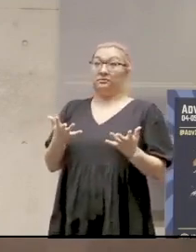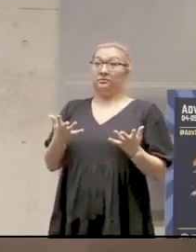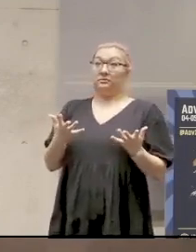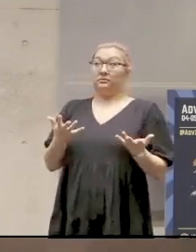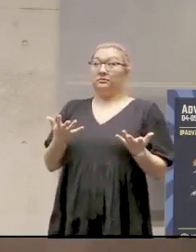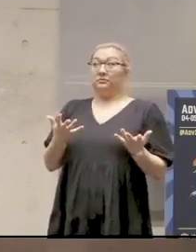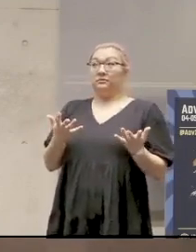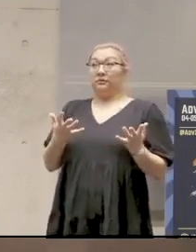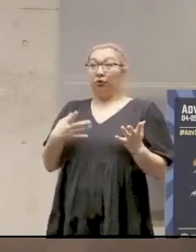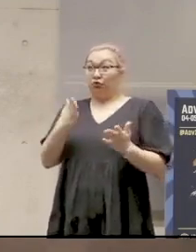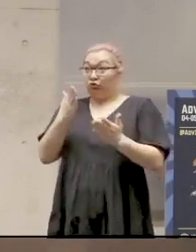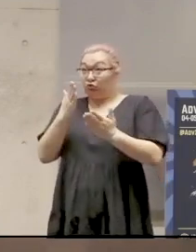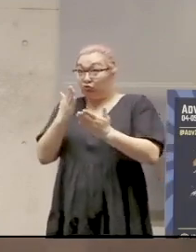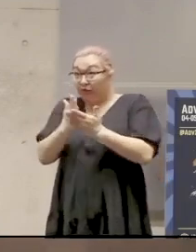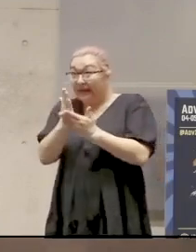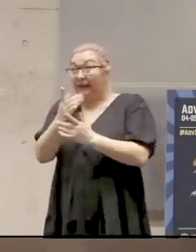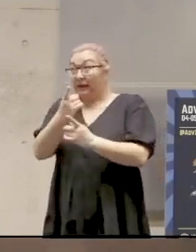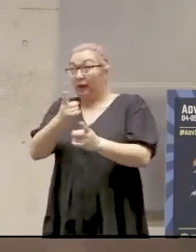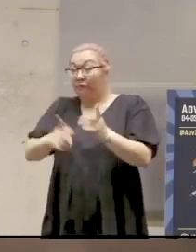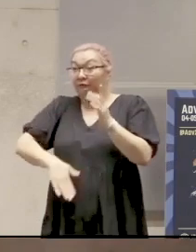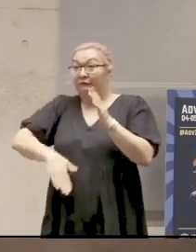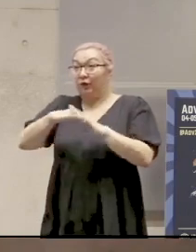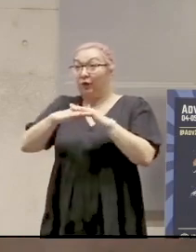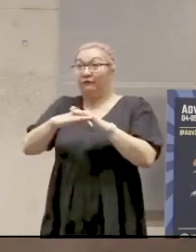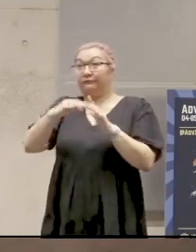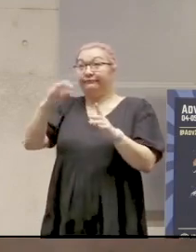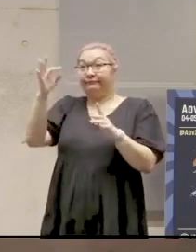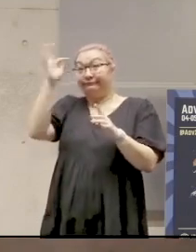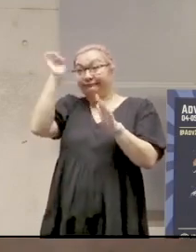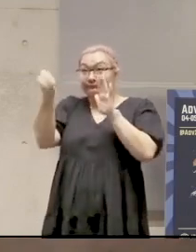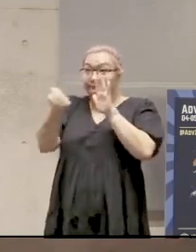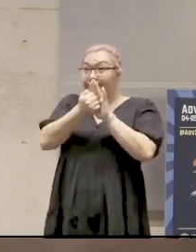incompetence and psychopaths. So,